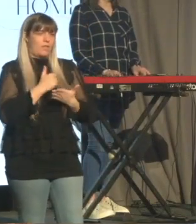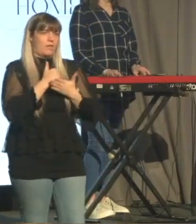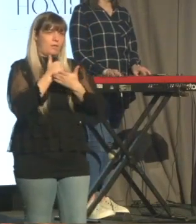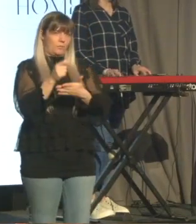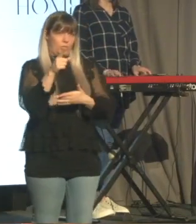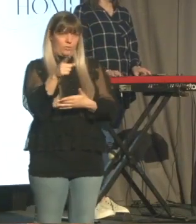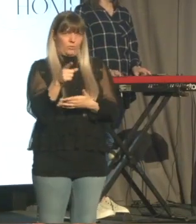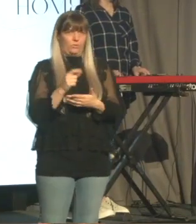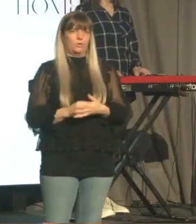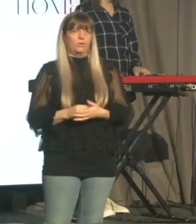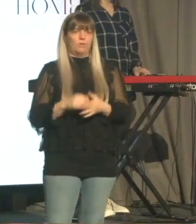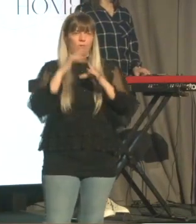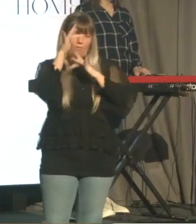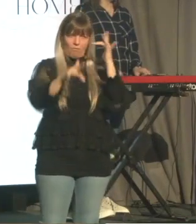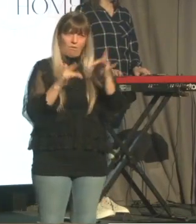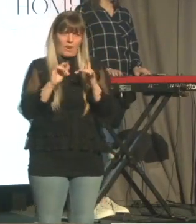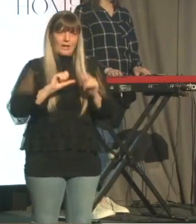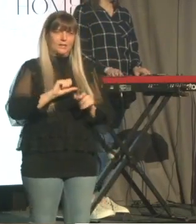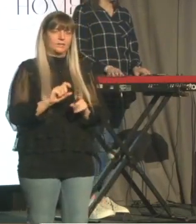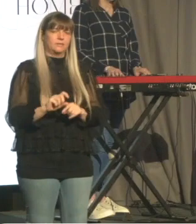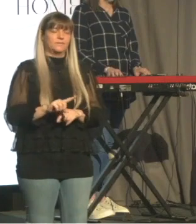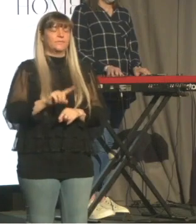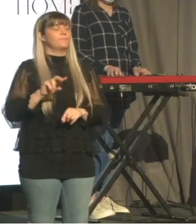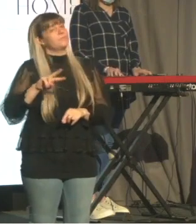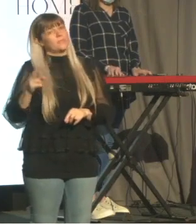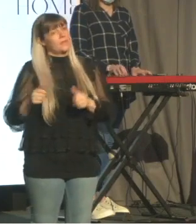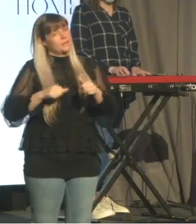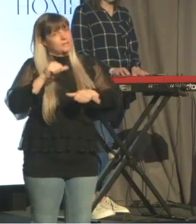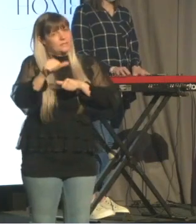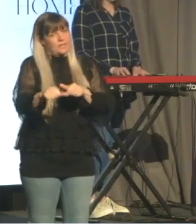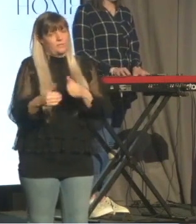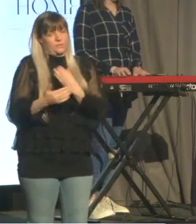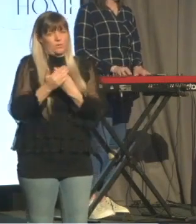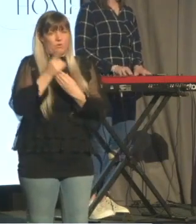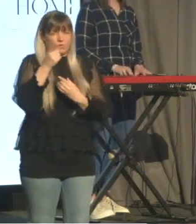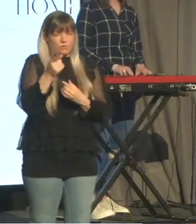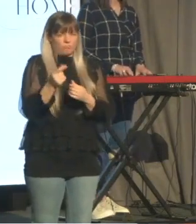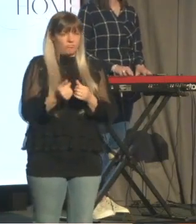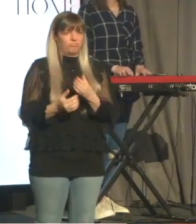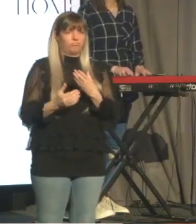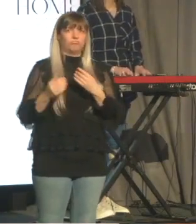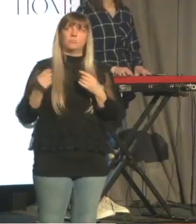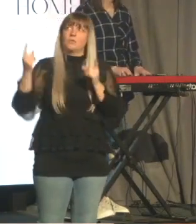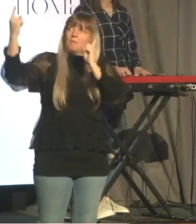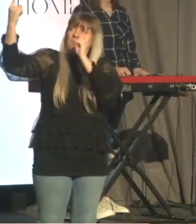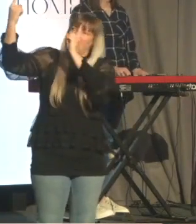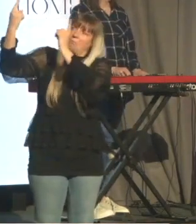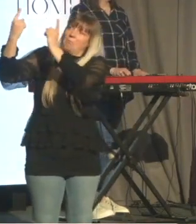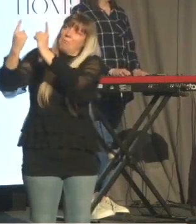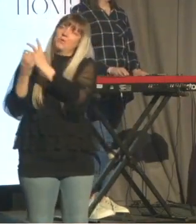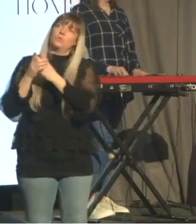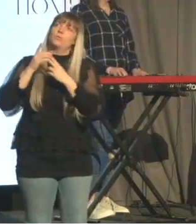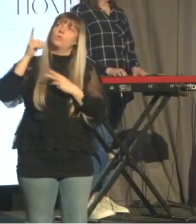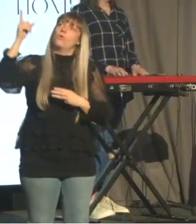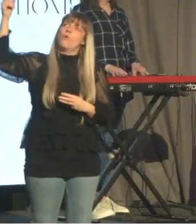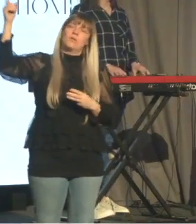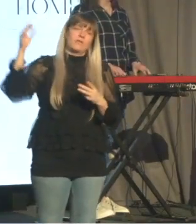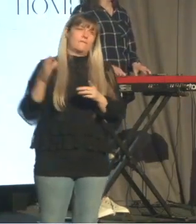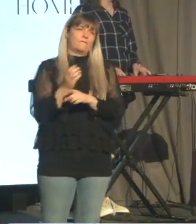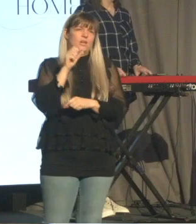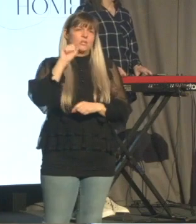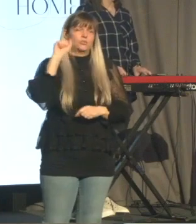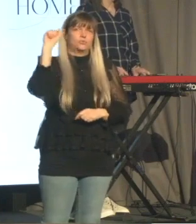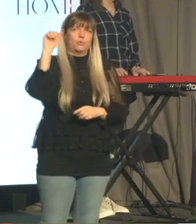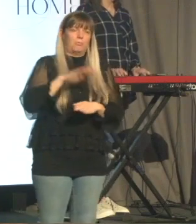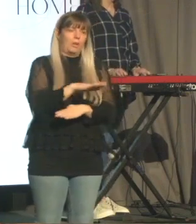gpastures.co.uk/next-steps. And there'll be people there that will love to sort of encourage you to get to know your God and find your place even here and even discover your purpose for your life.